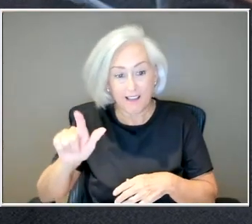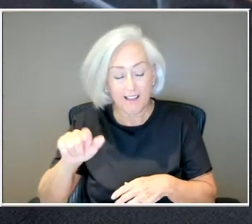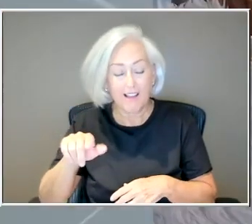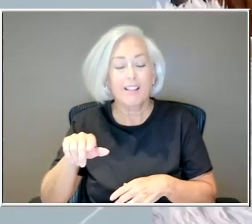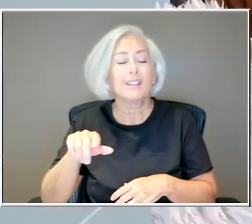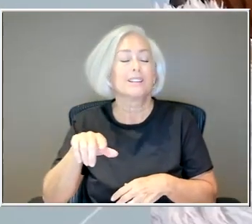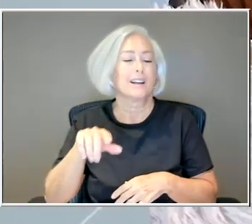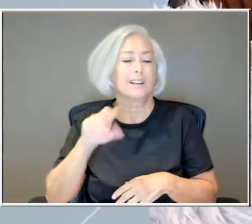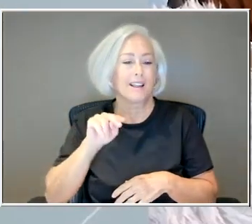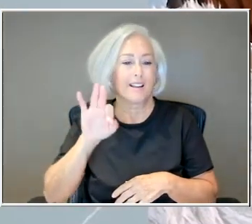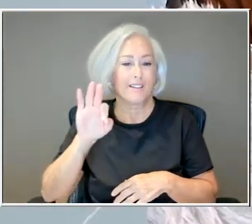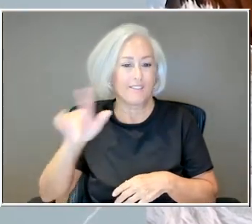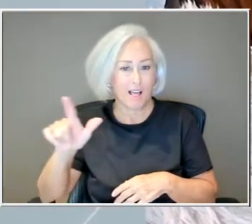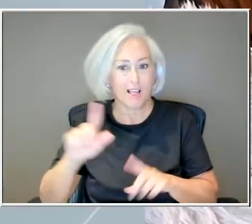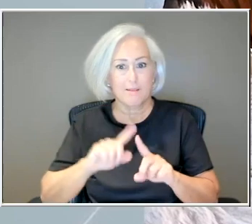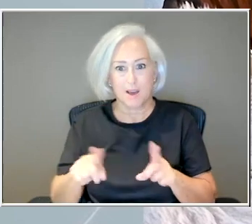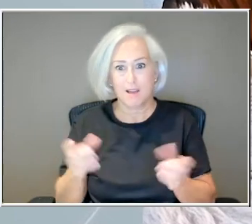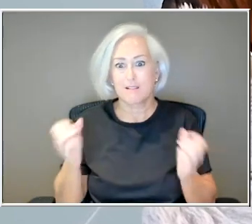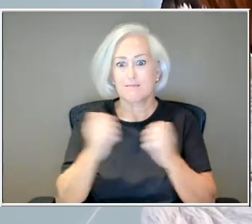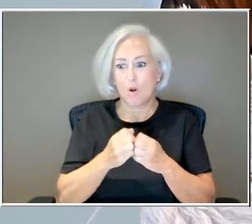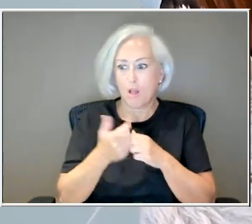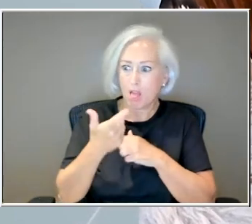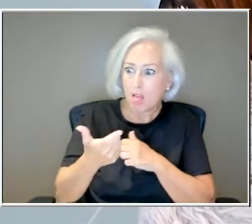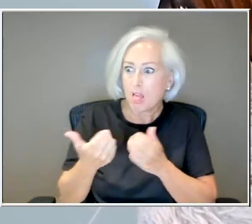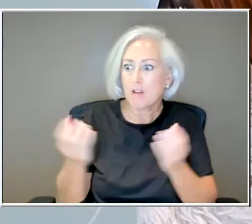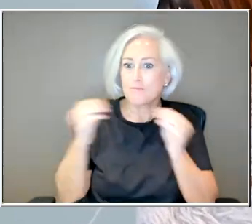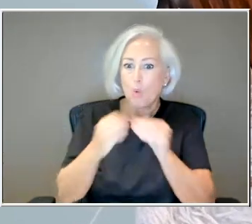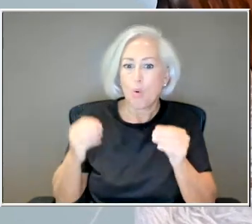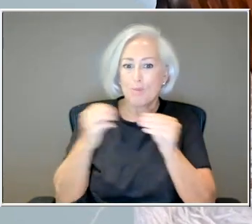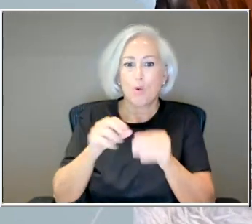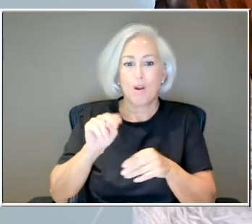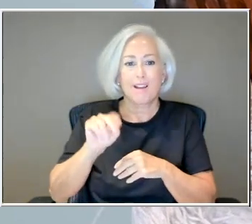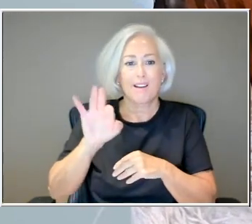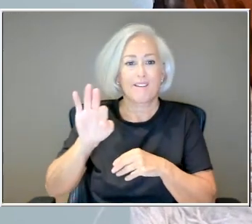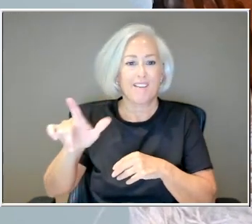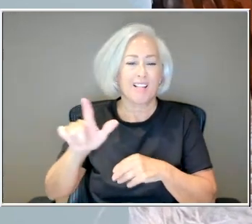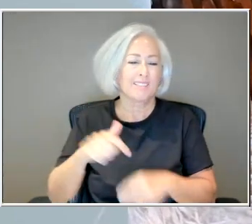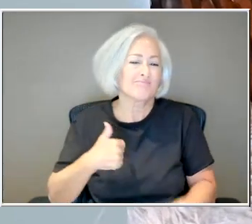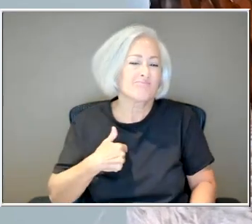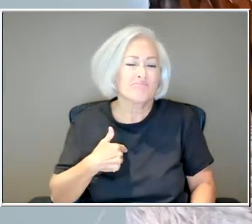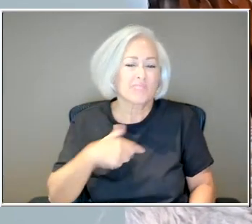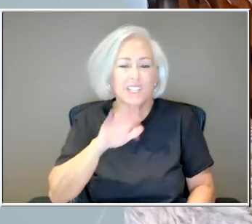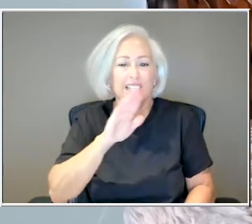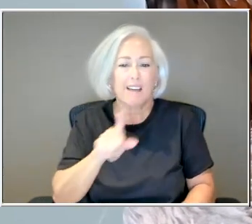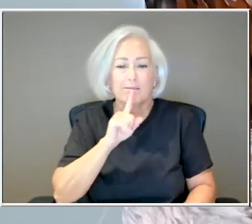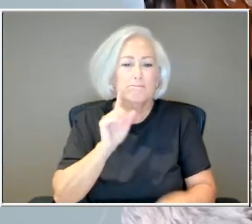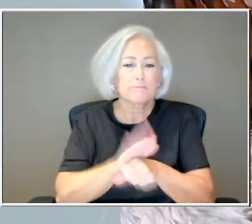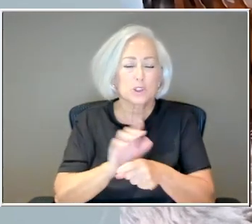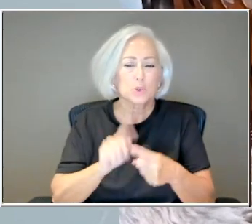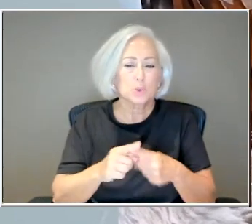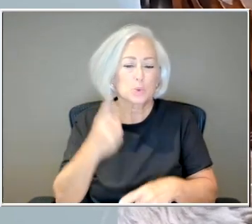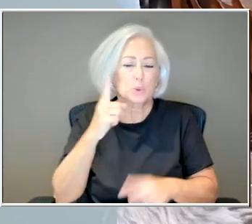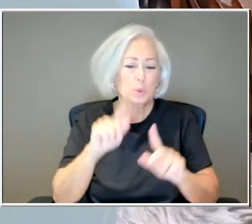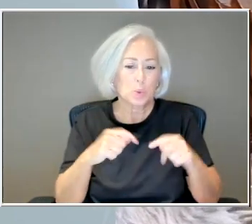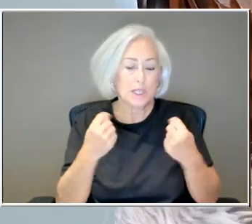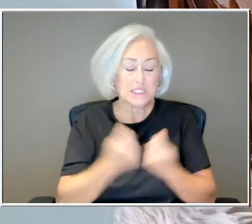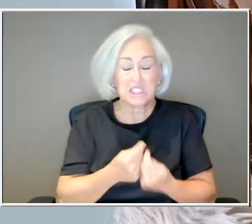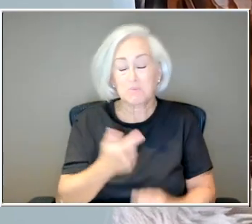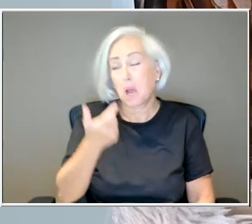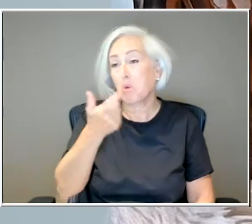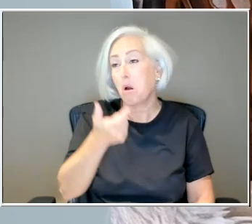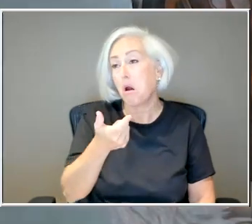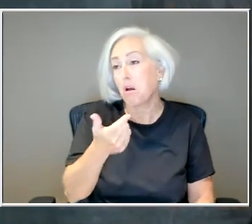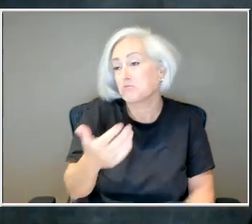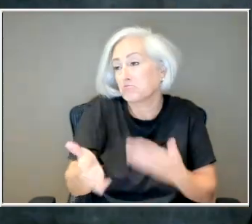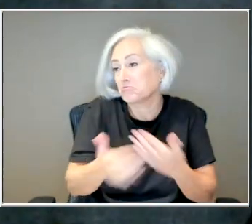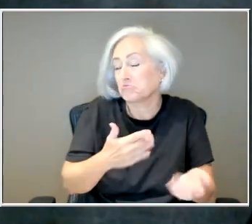but lately I've been watching much more NFL, but I've never had a team. I just was watching up here, you know, in the cheap seats of Canada. I didn't